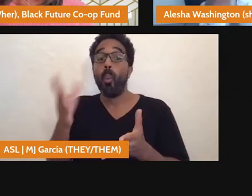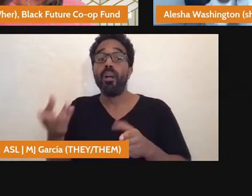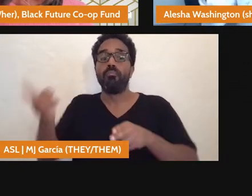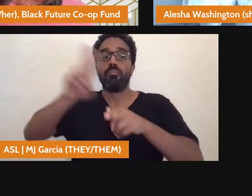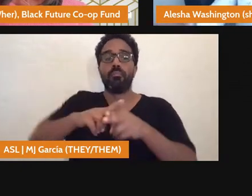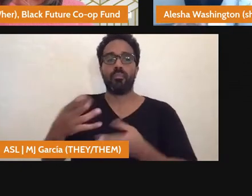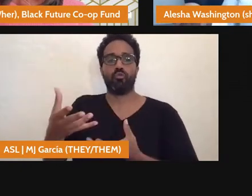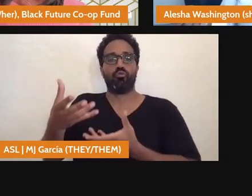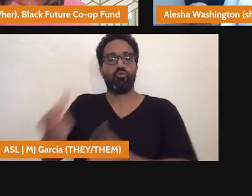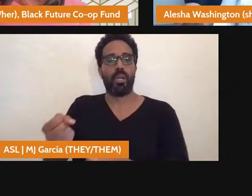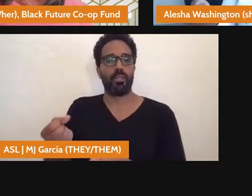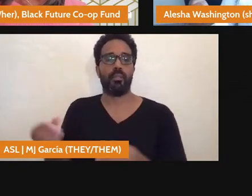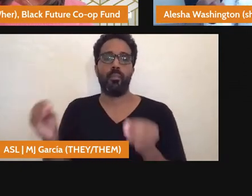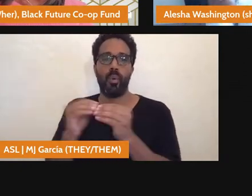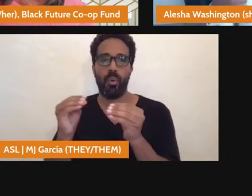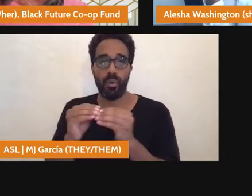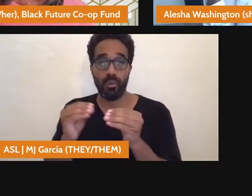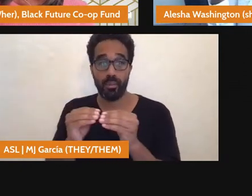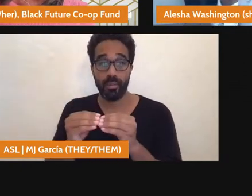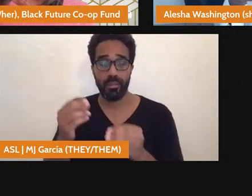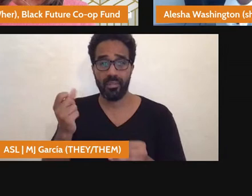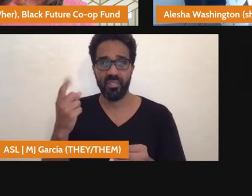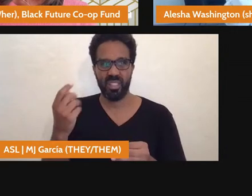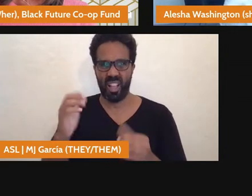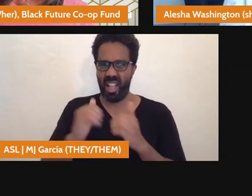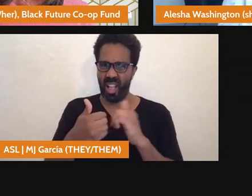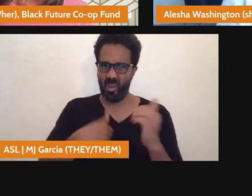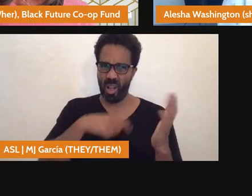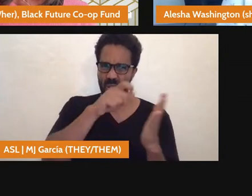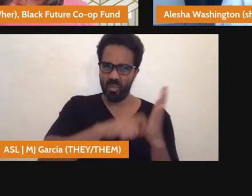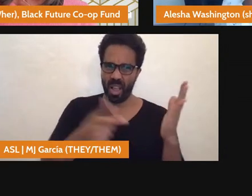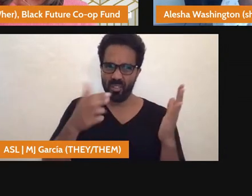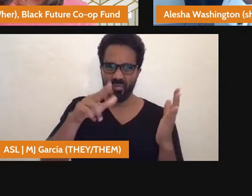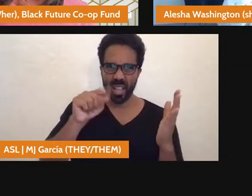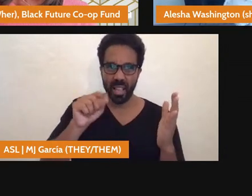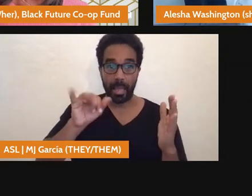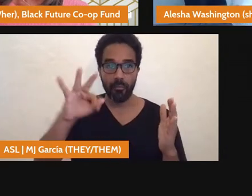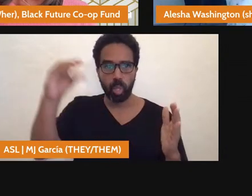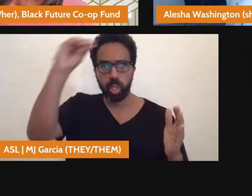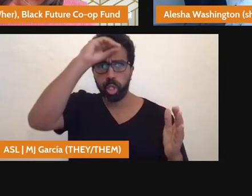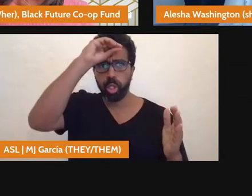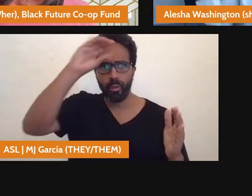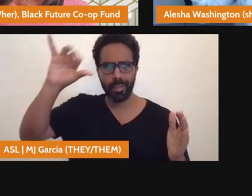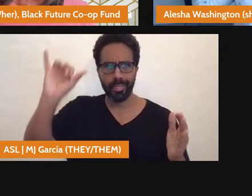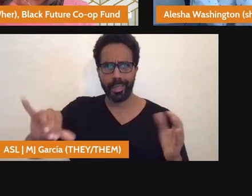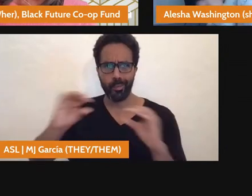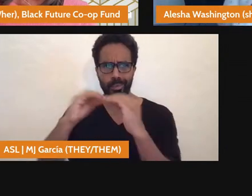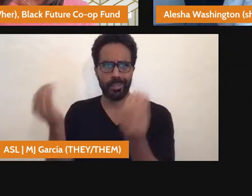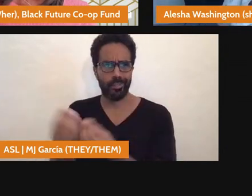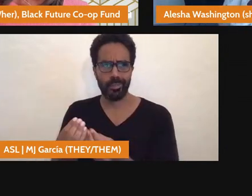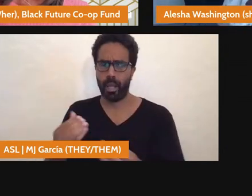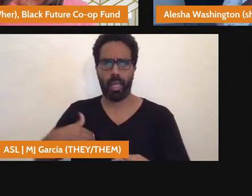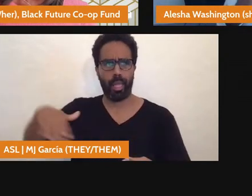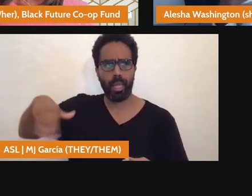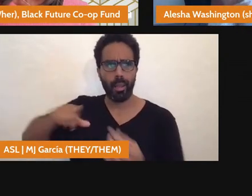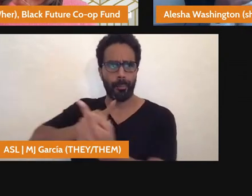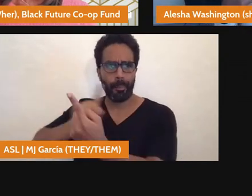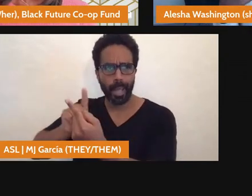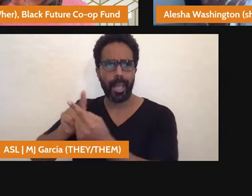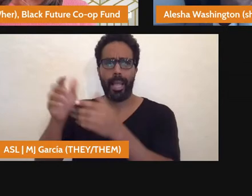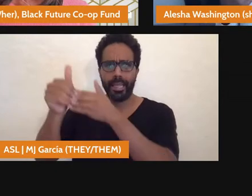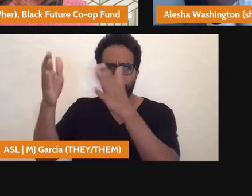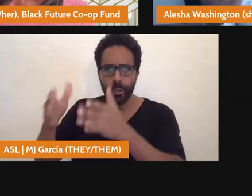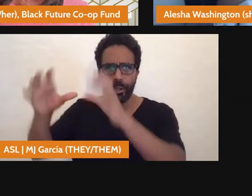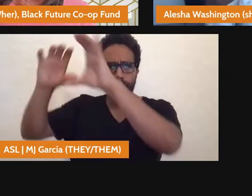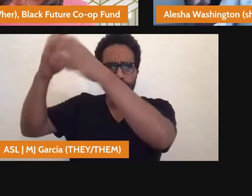on my own that I'm going to write a grant to an organization. I got to clear it with leadership. I got to get it past the board, right? So there's a whole process. So it's